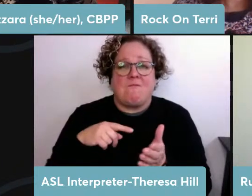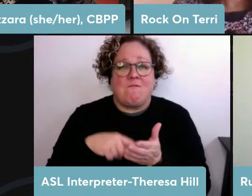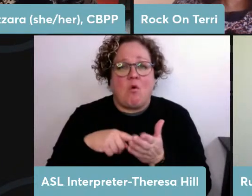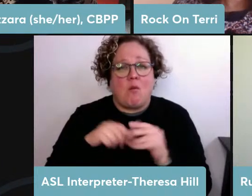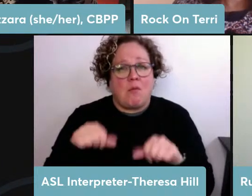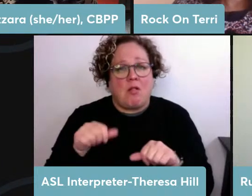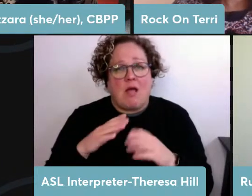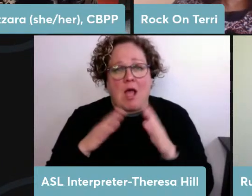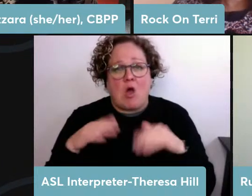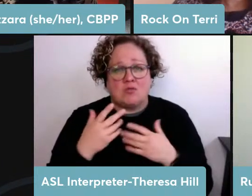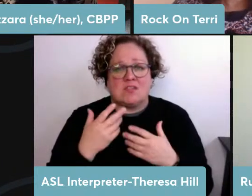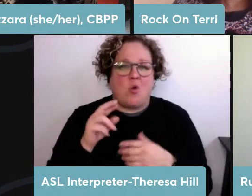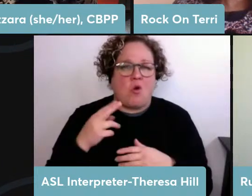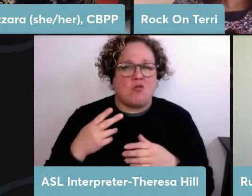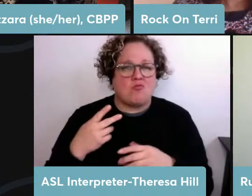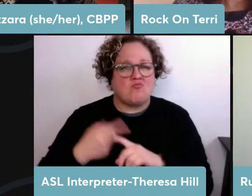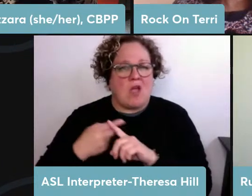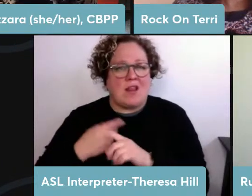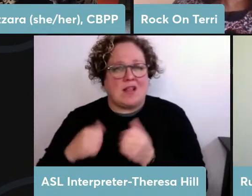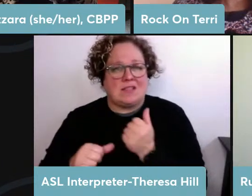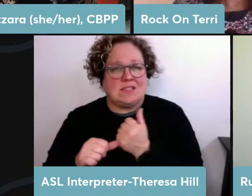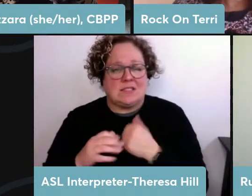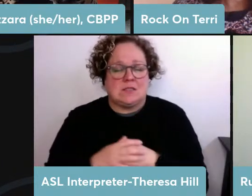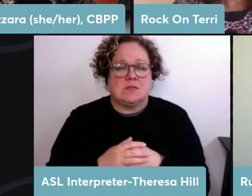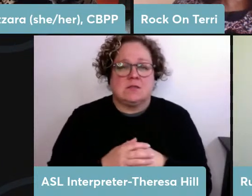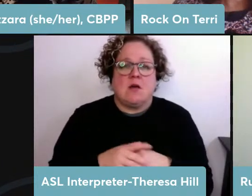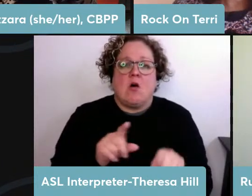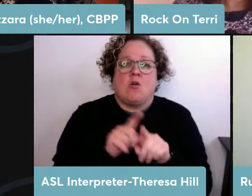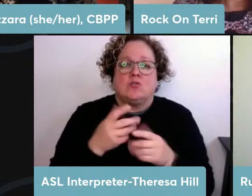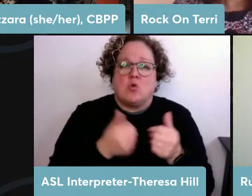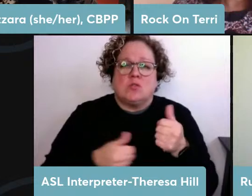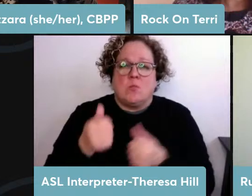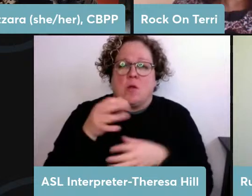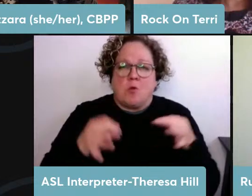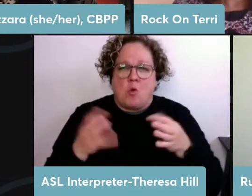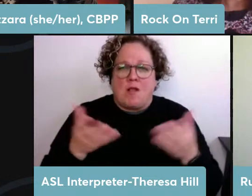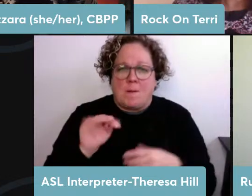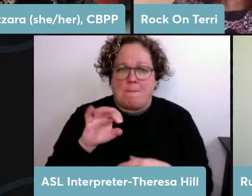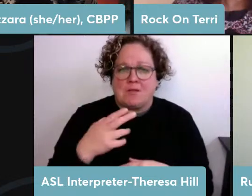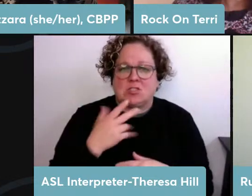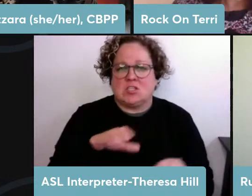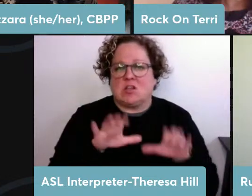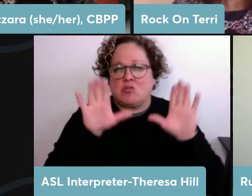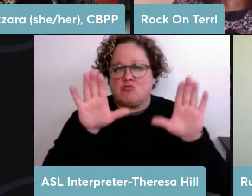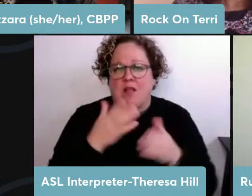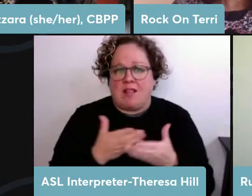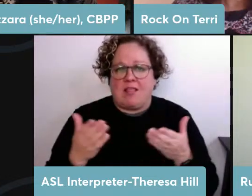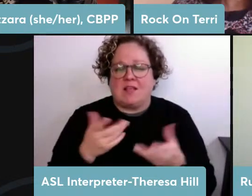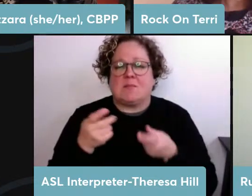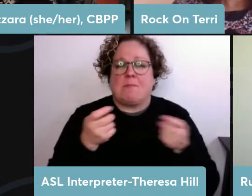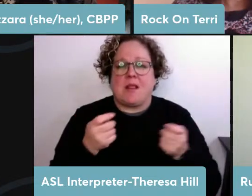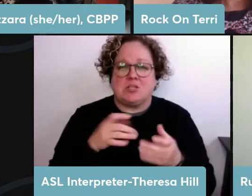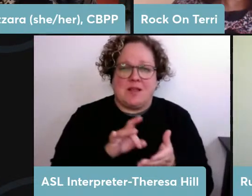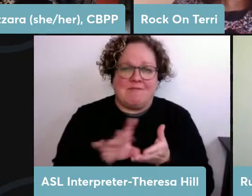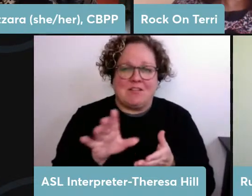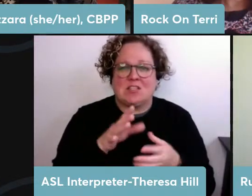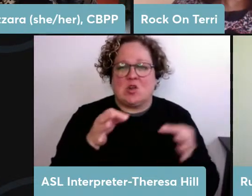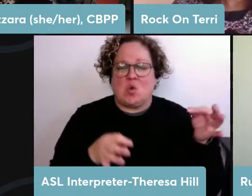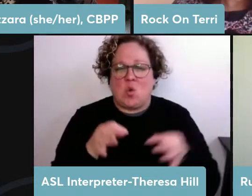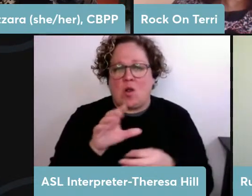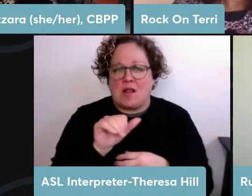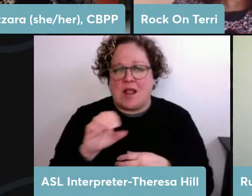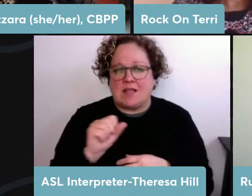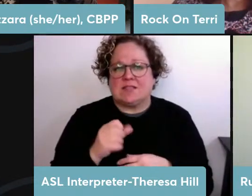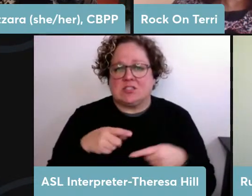I mentioned also the Michigan Supreme Court, which has done some great things to manage eviction court cases during the pandemic. It